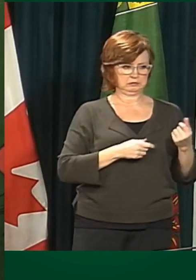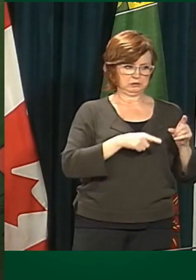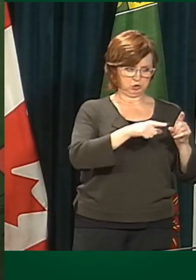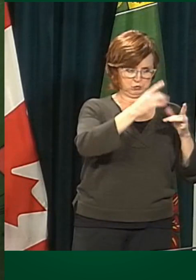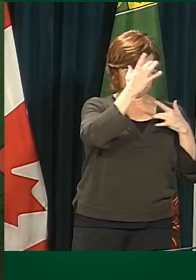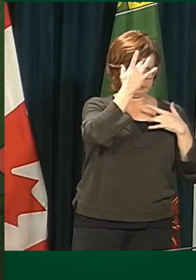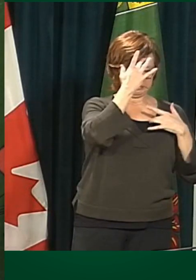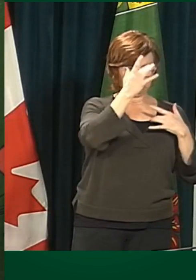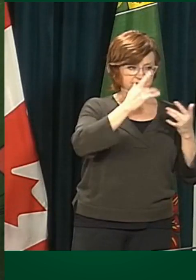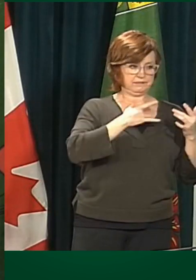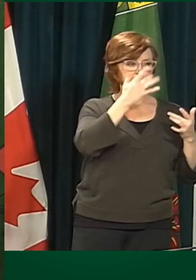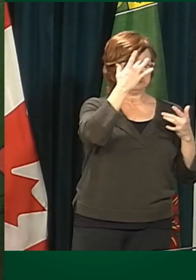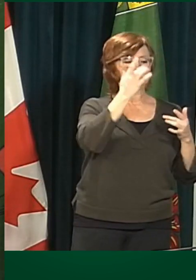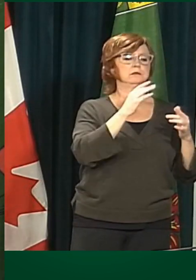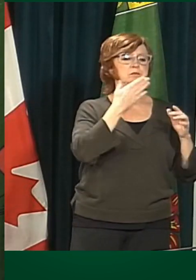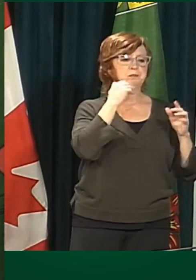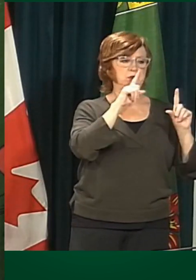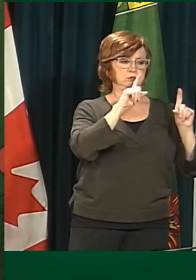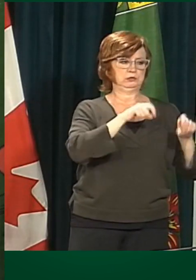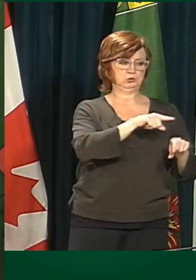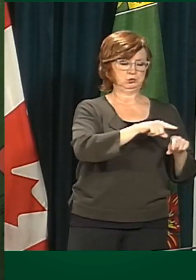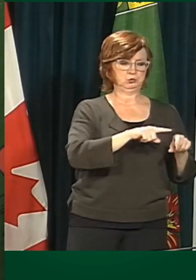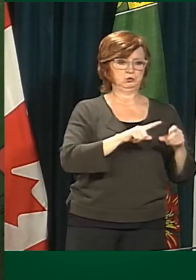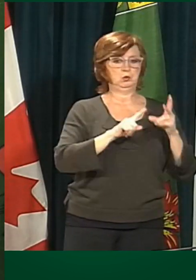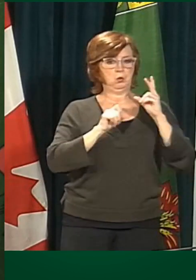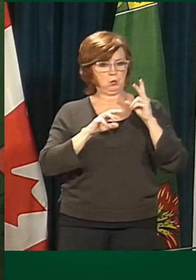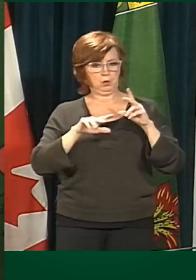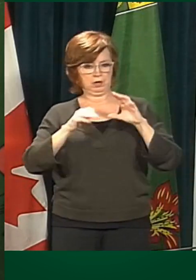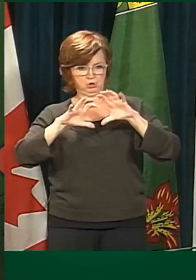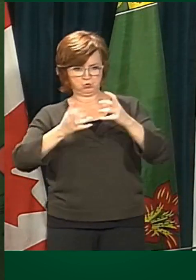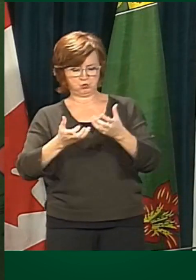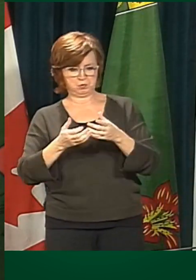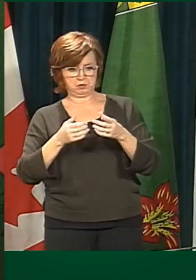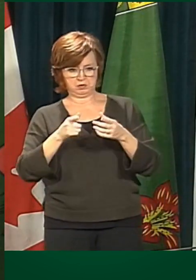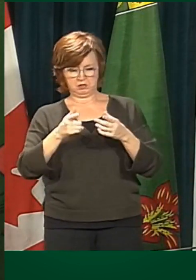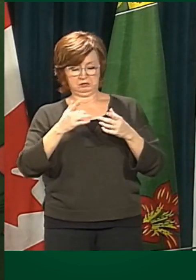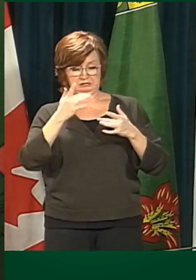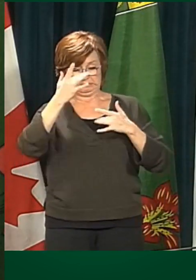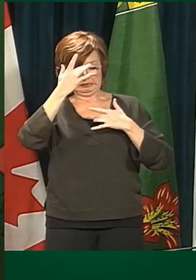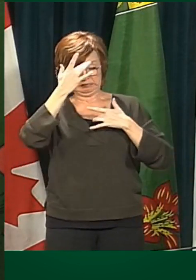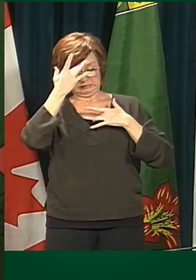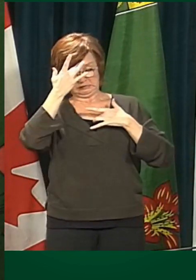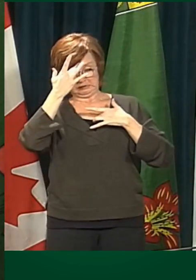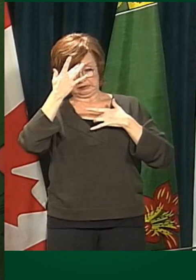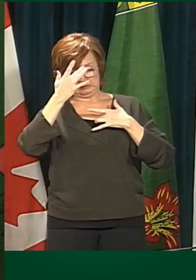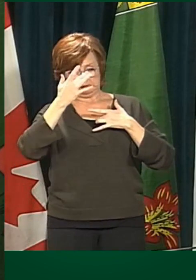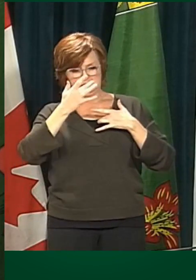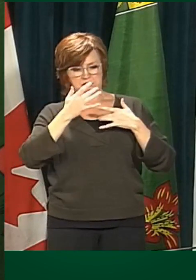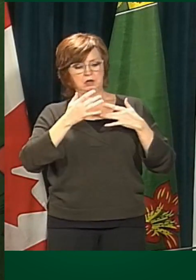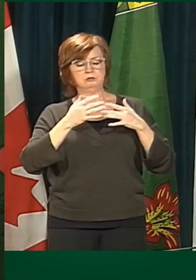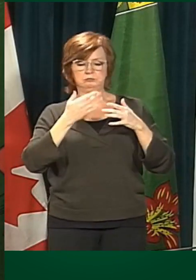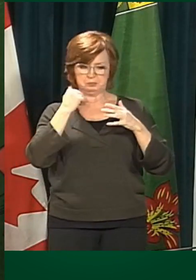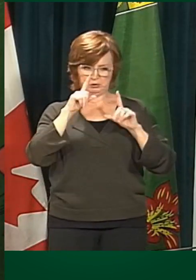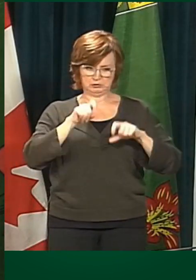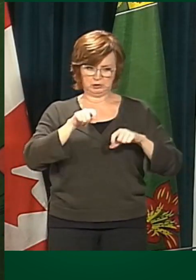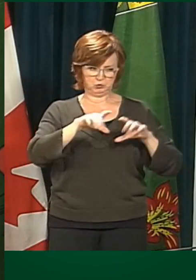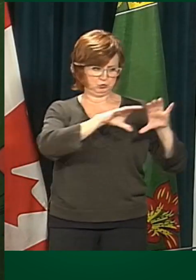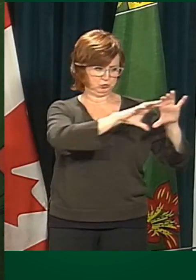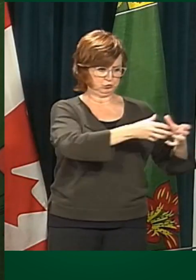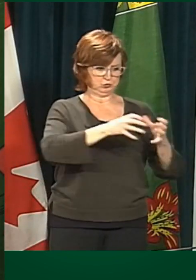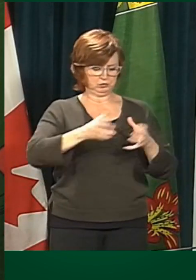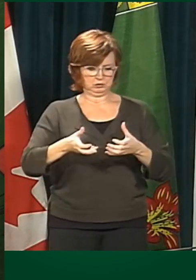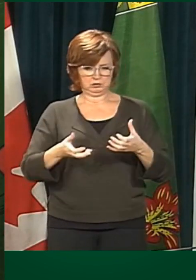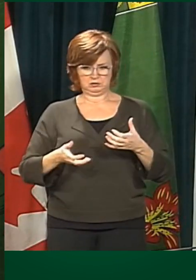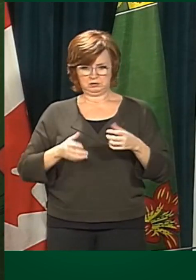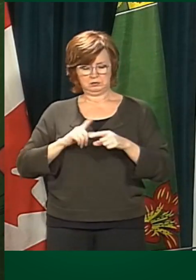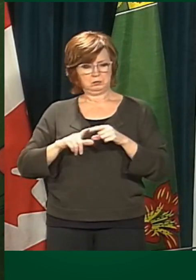come forward because they're very sick, how will we know when there is enough of an immunity in the population? Yeah, so